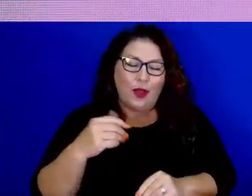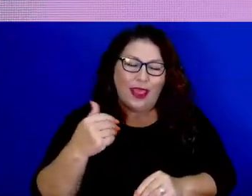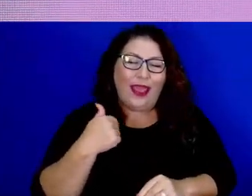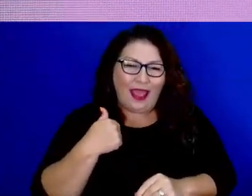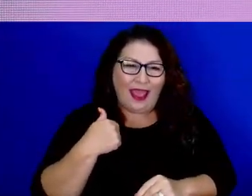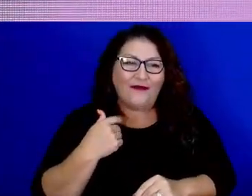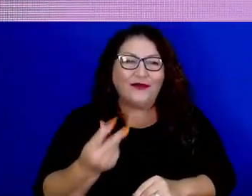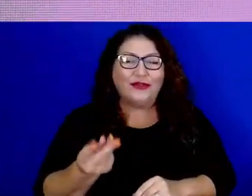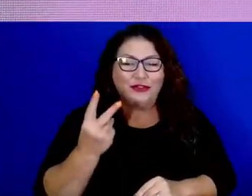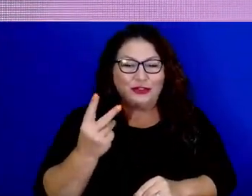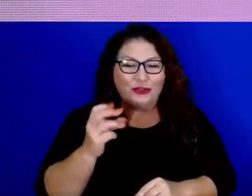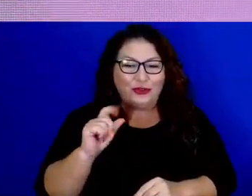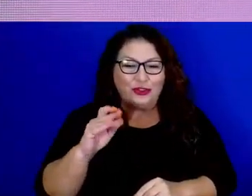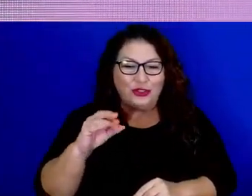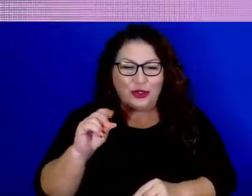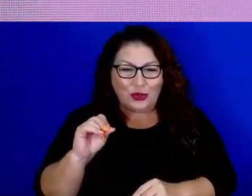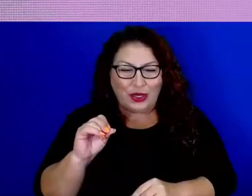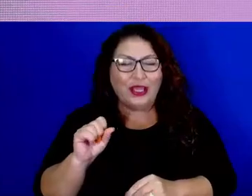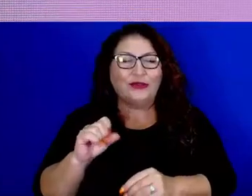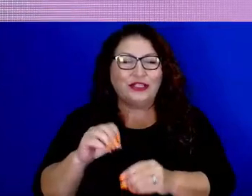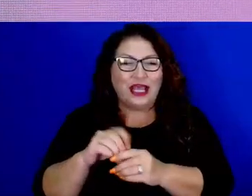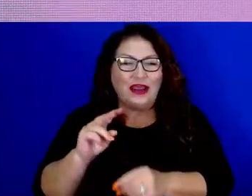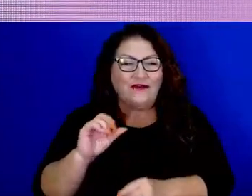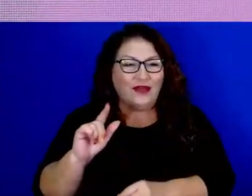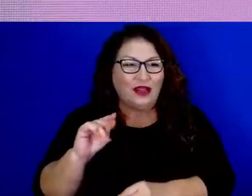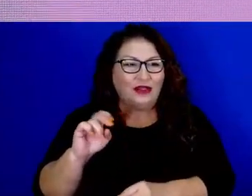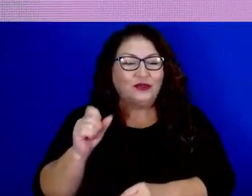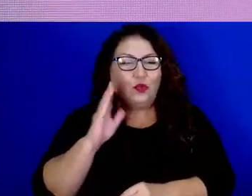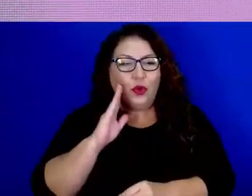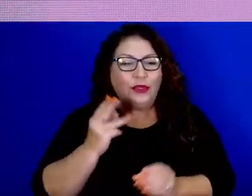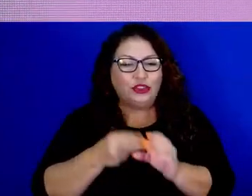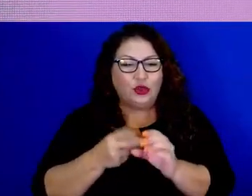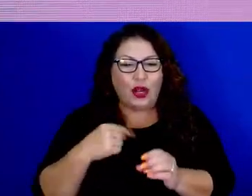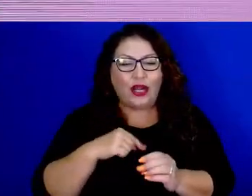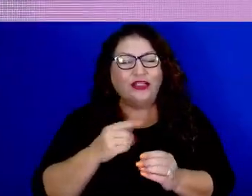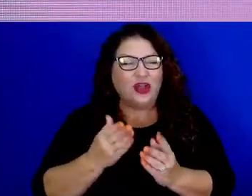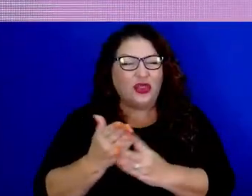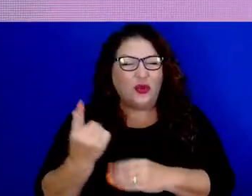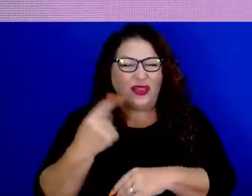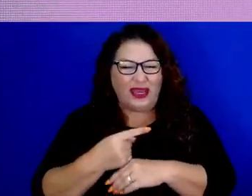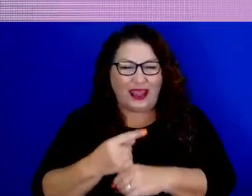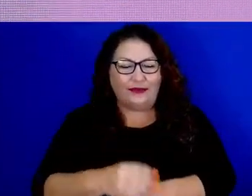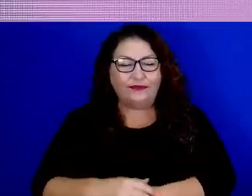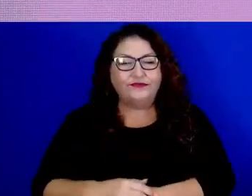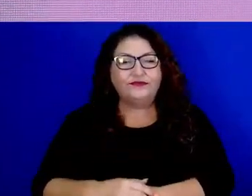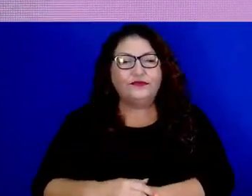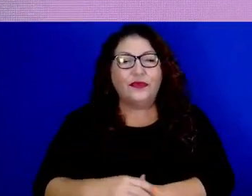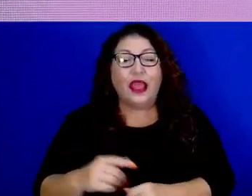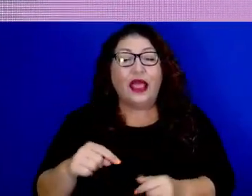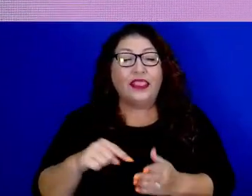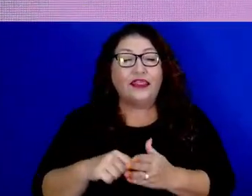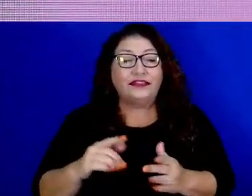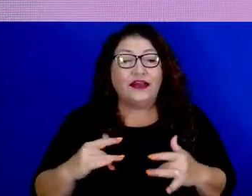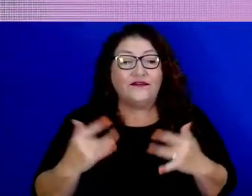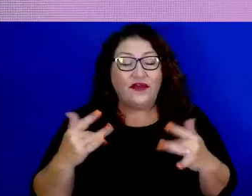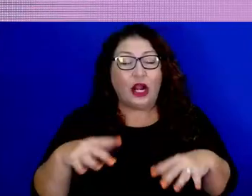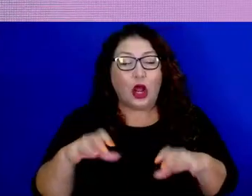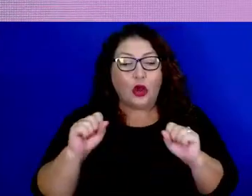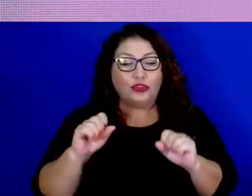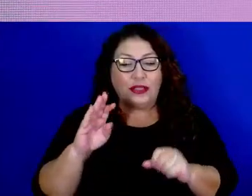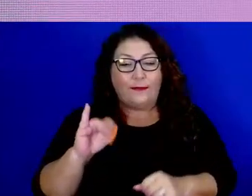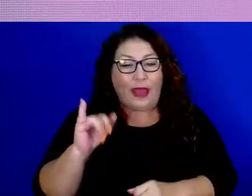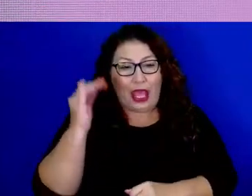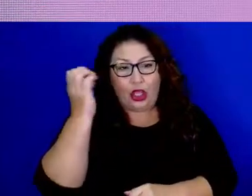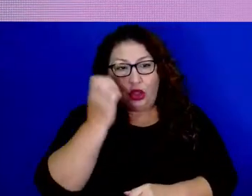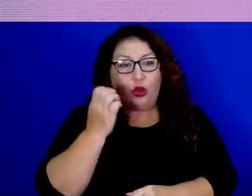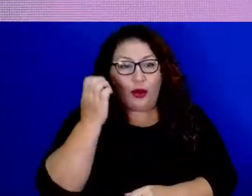in Vilnius who are going to be joining us throughout the day. This is an event hosted by the European Institute for